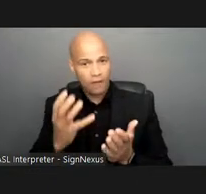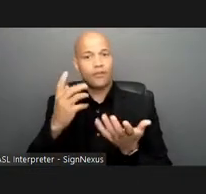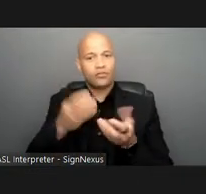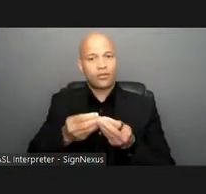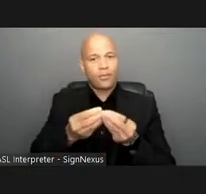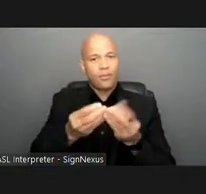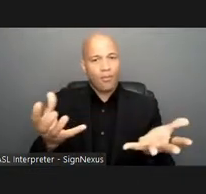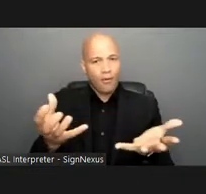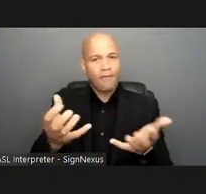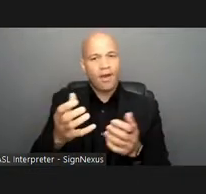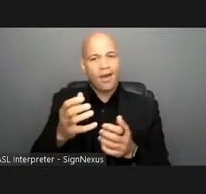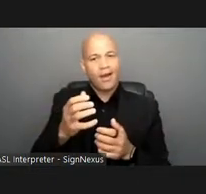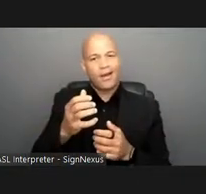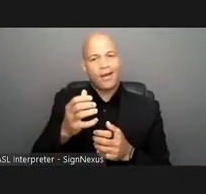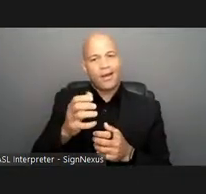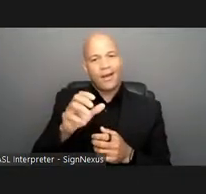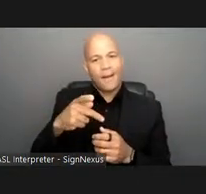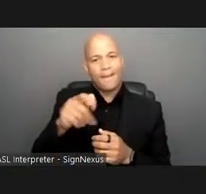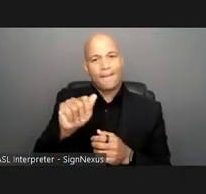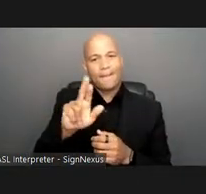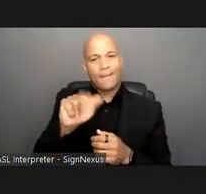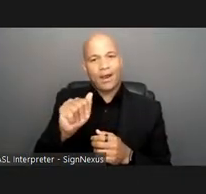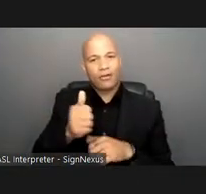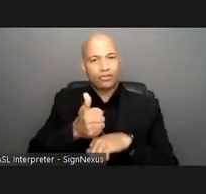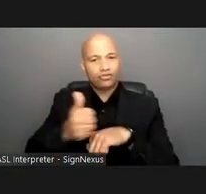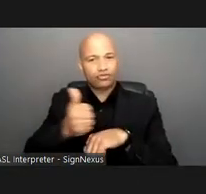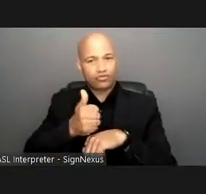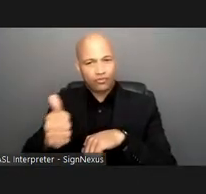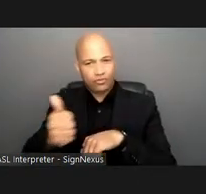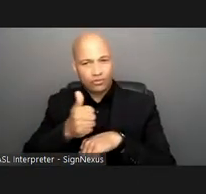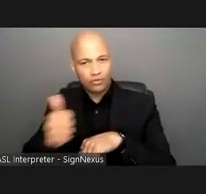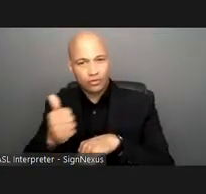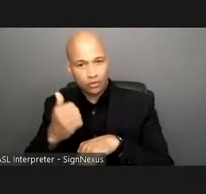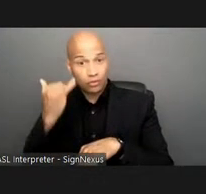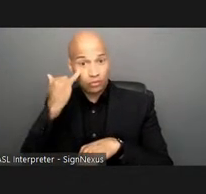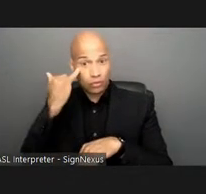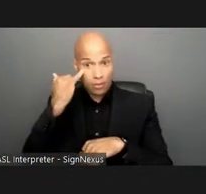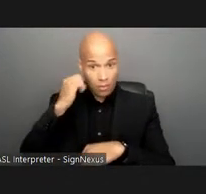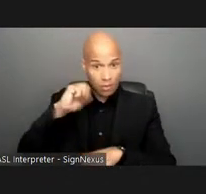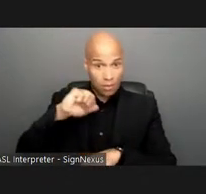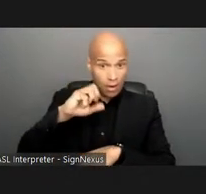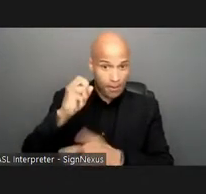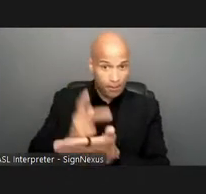and mta's New York City Transit will implement this program if approved